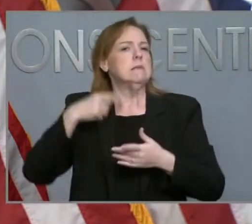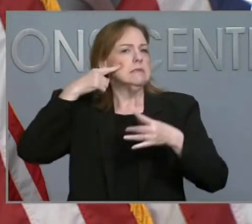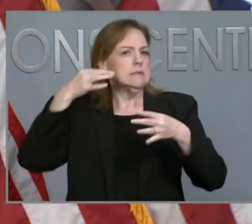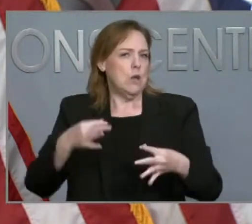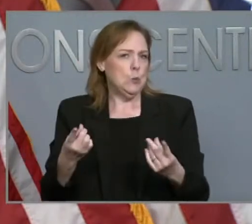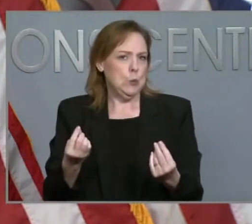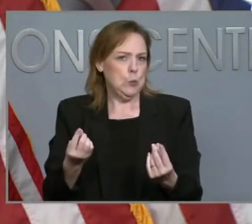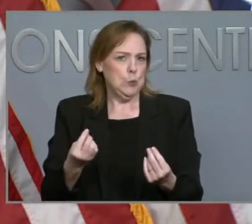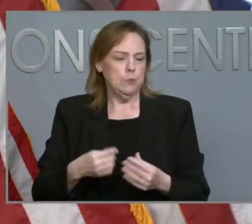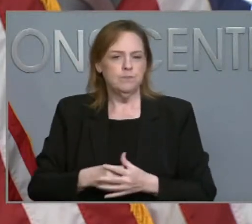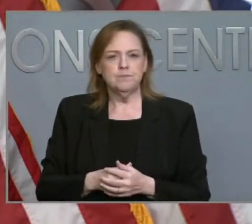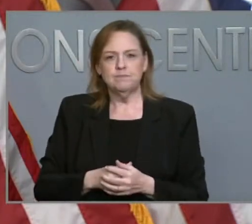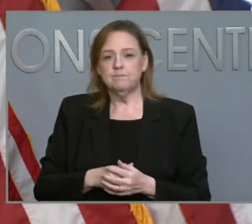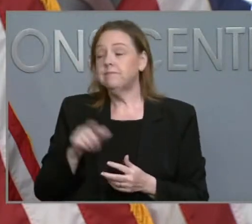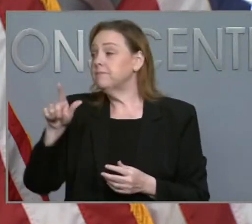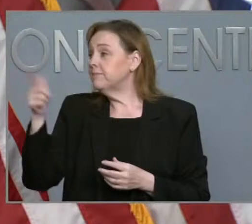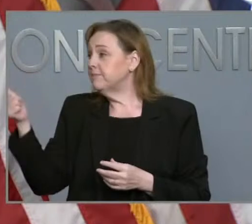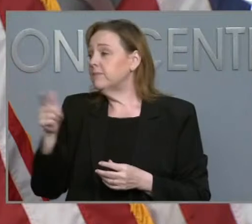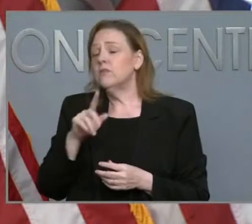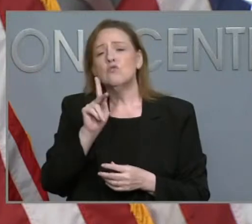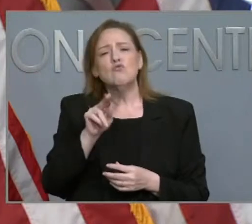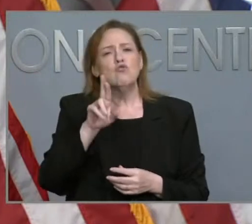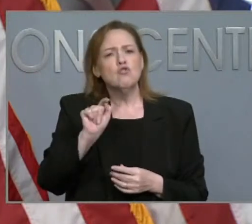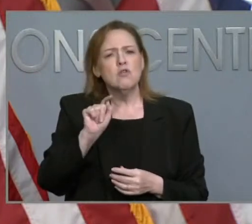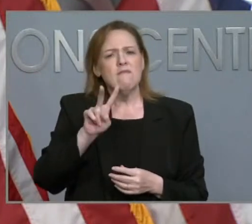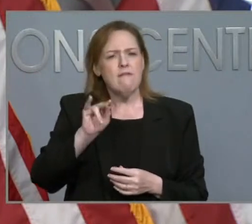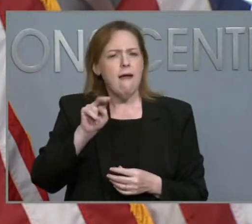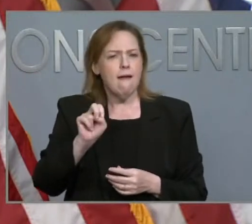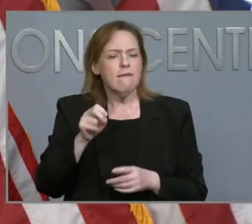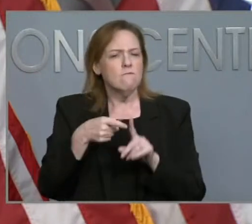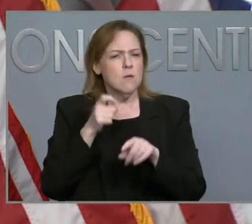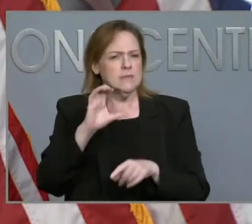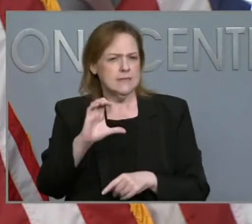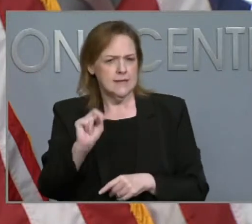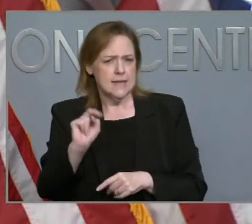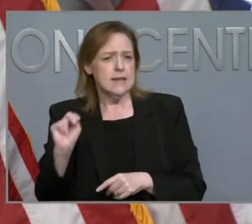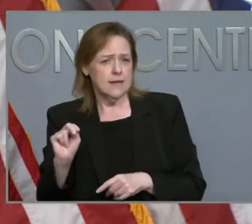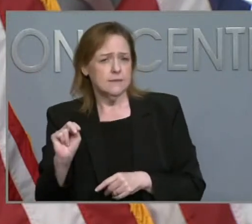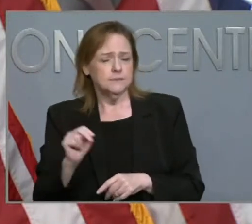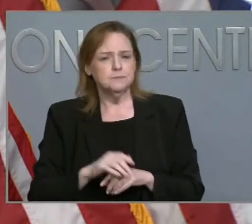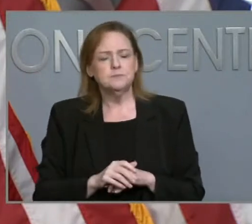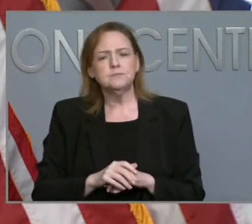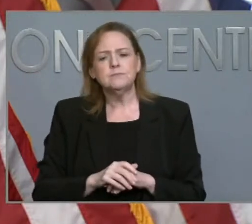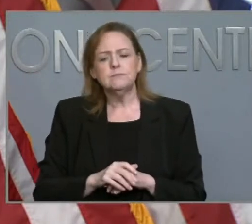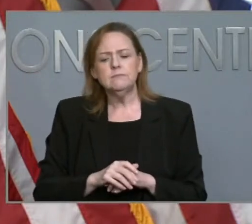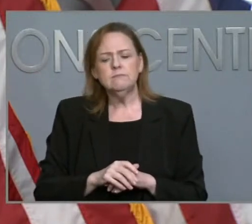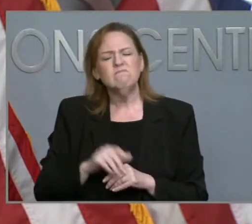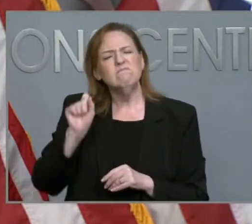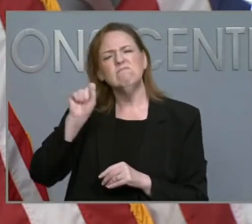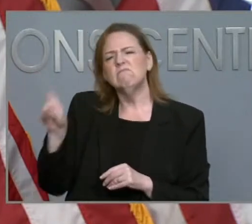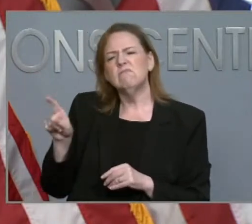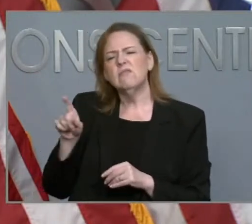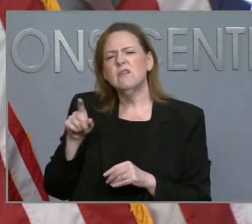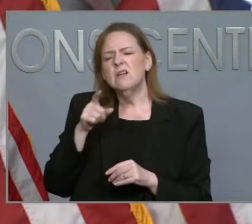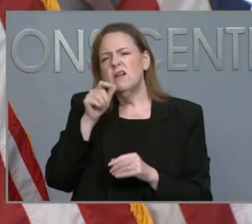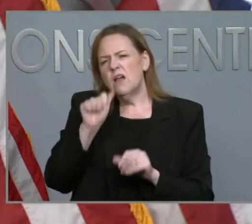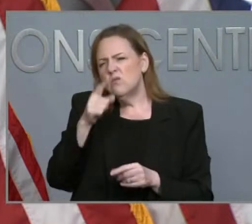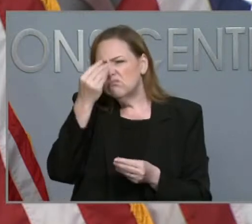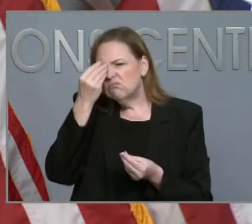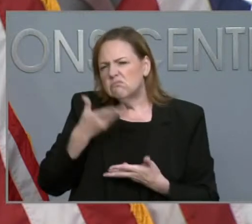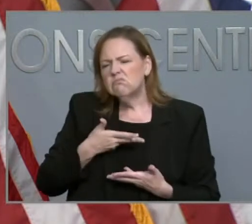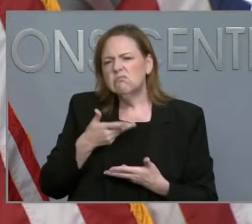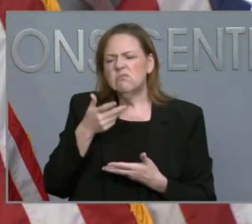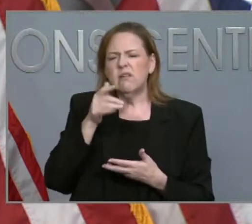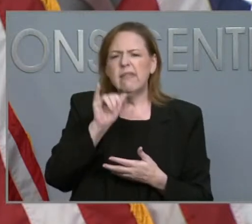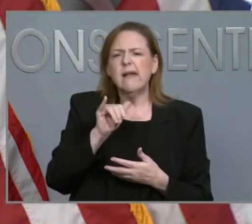Yes. Good morning. Kurt Devine, CNN. Wondering if you can characterize the amount of mis or disinformation that